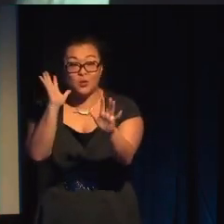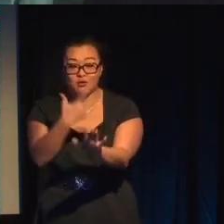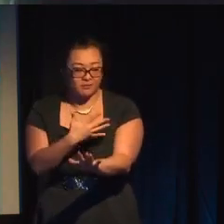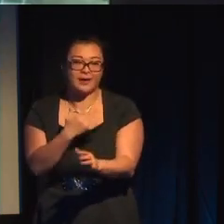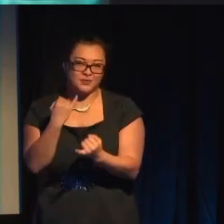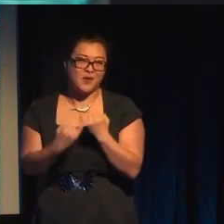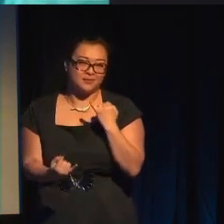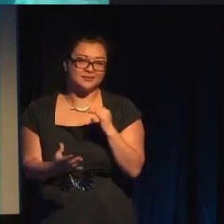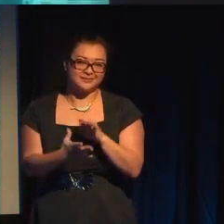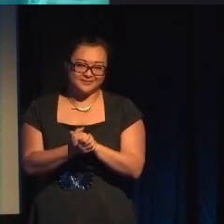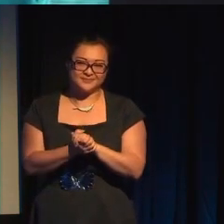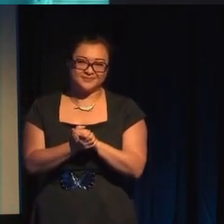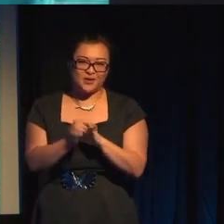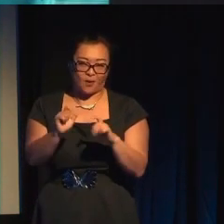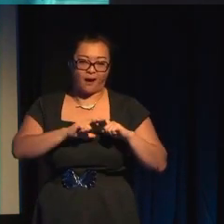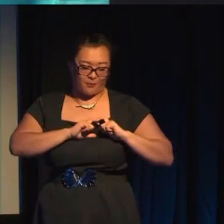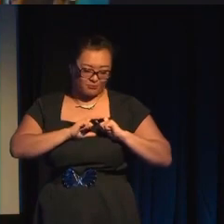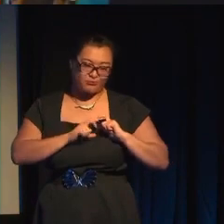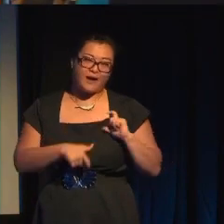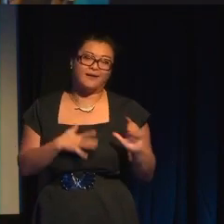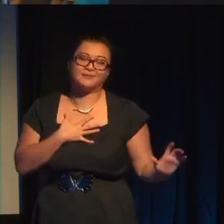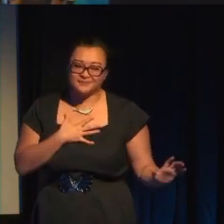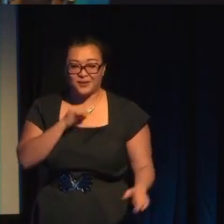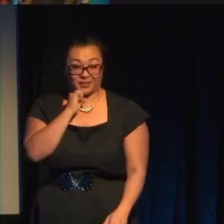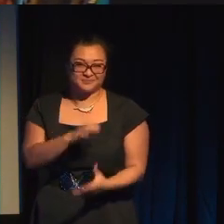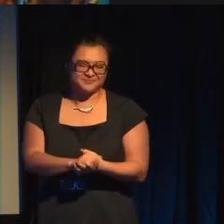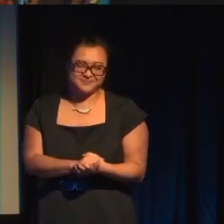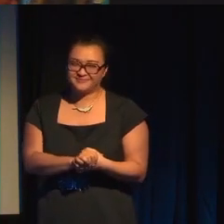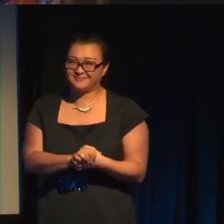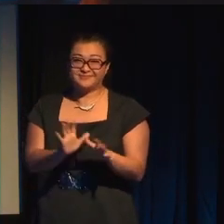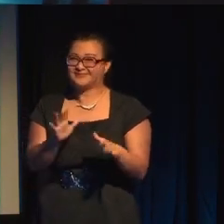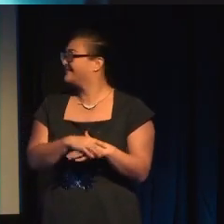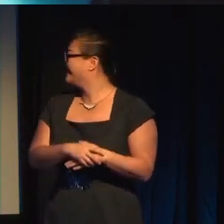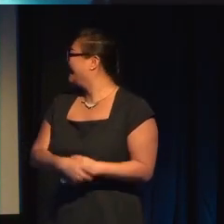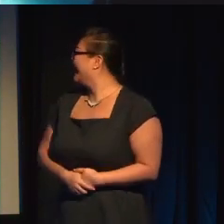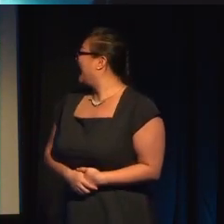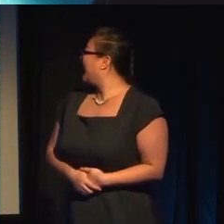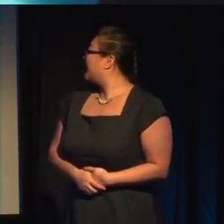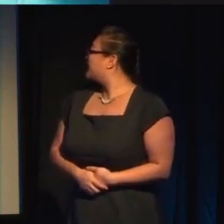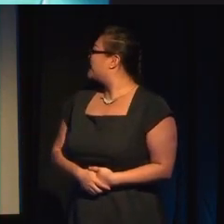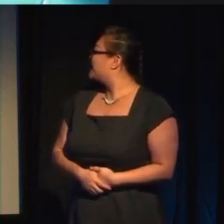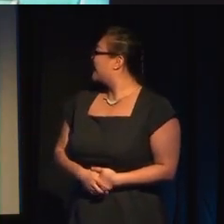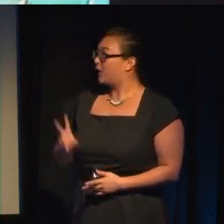It'll break your heart. No. Look at this. Look.